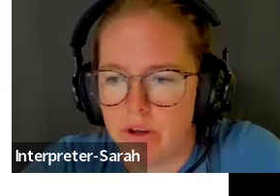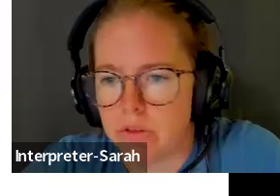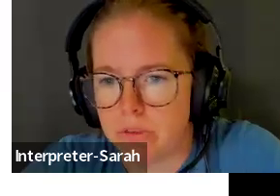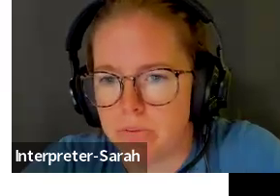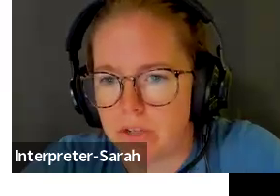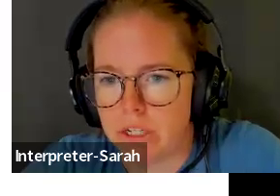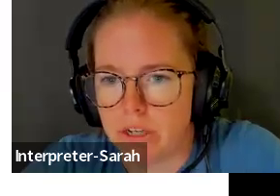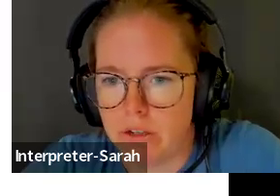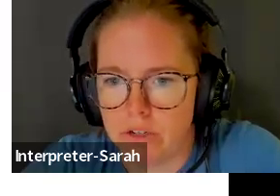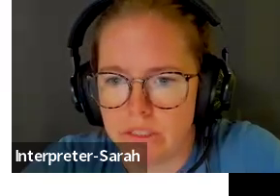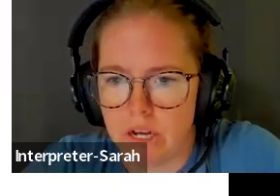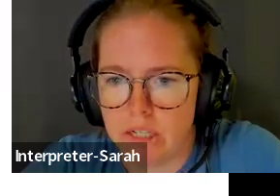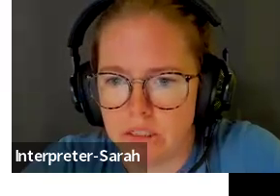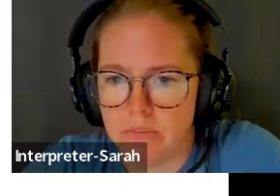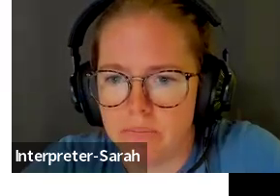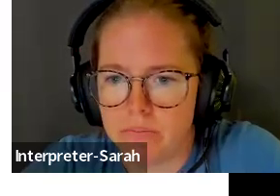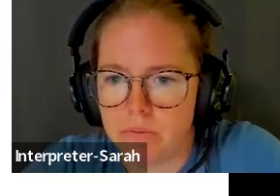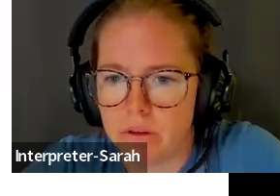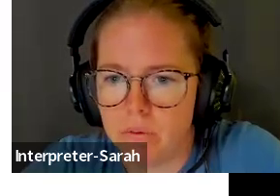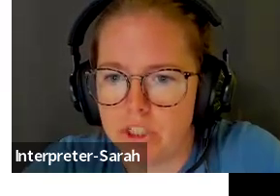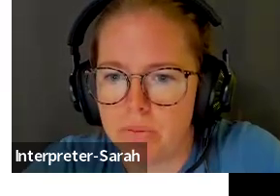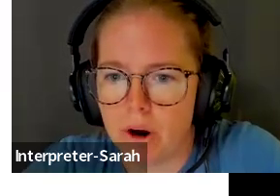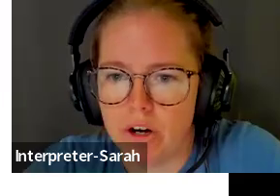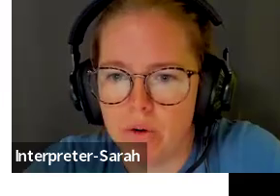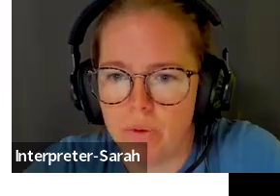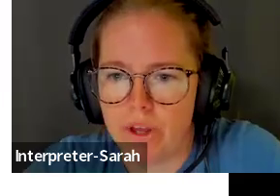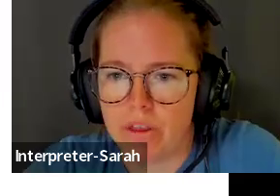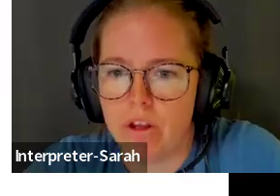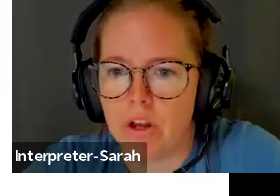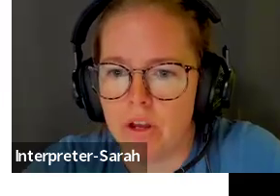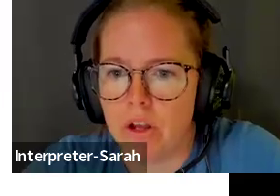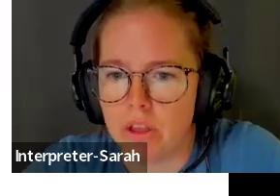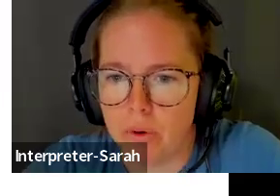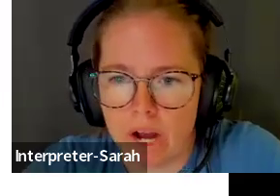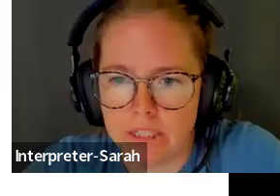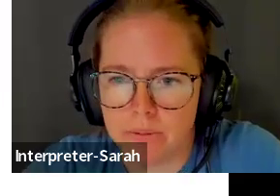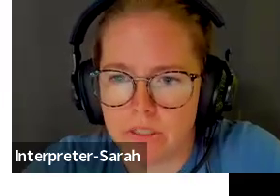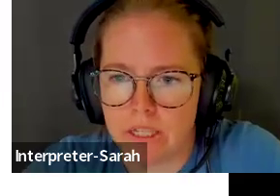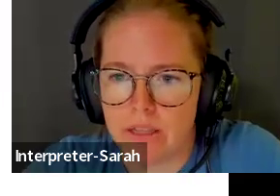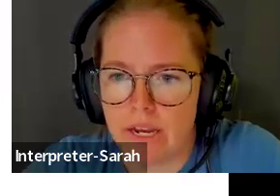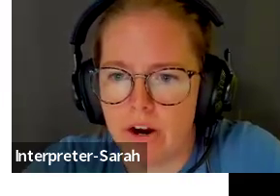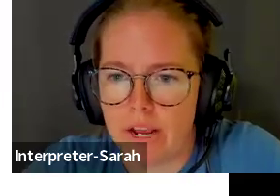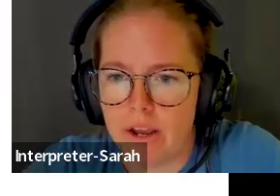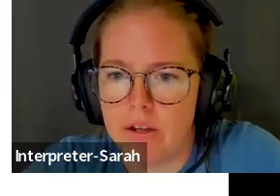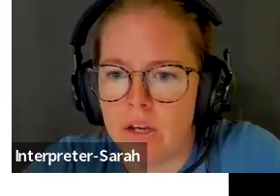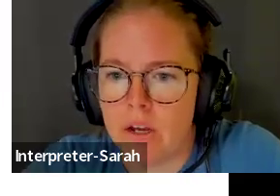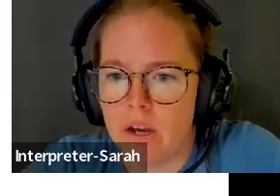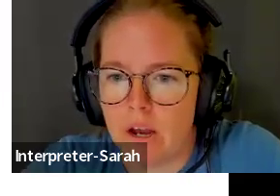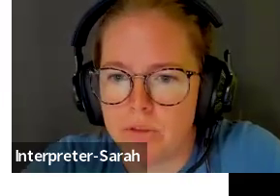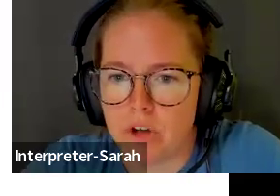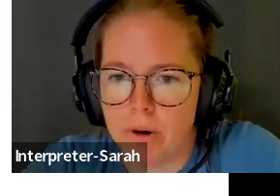things of those specialty service lines. We do partner with local hospitals in the